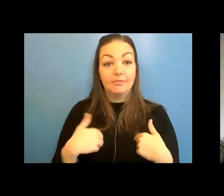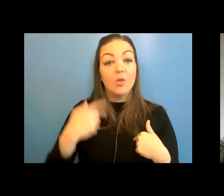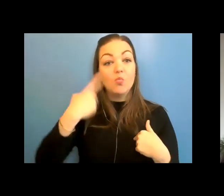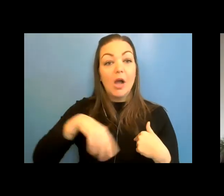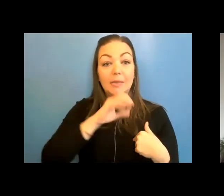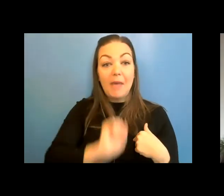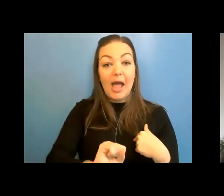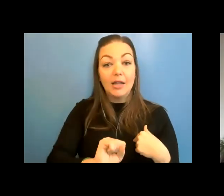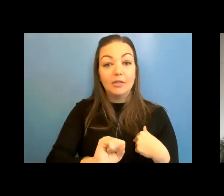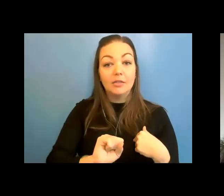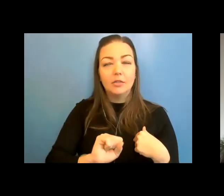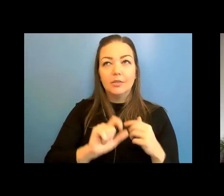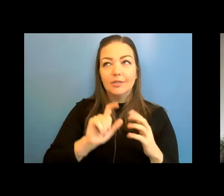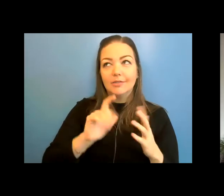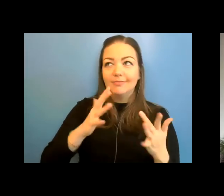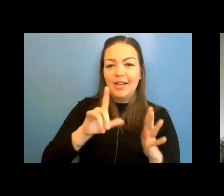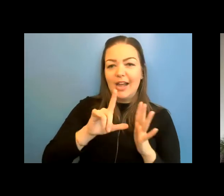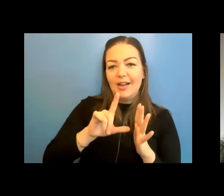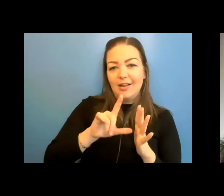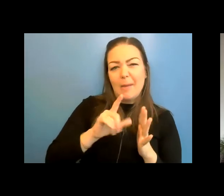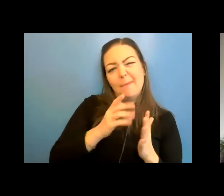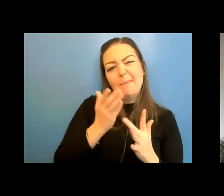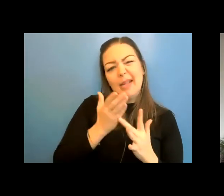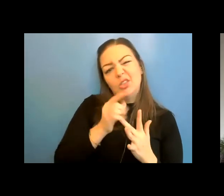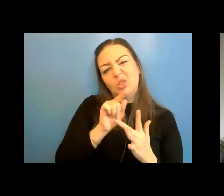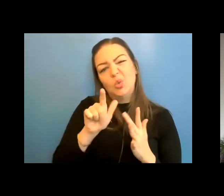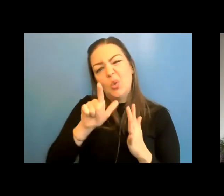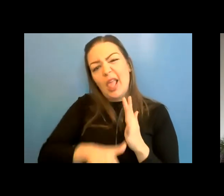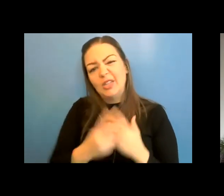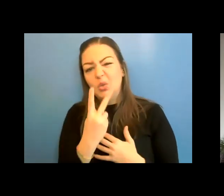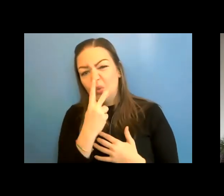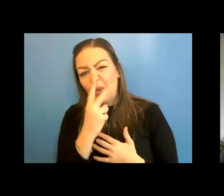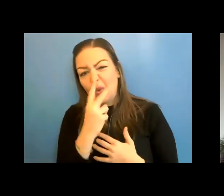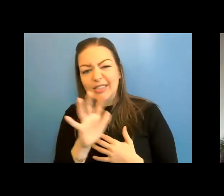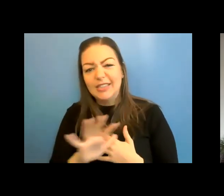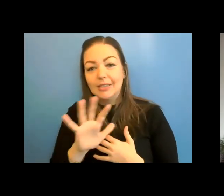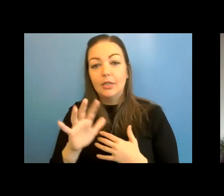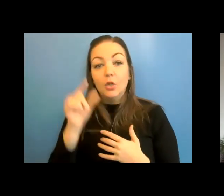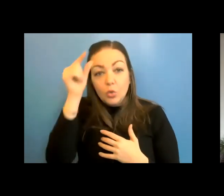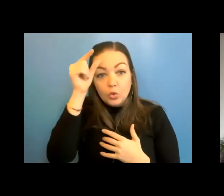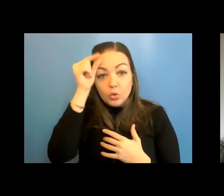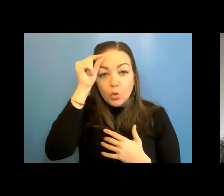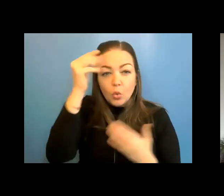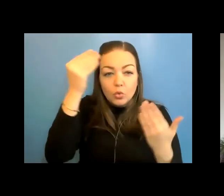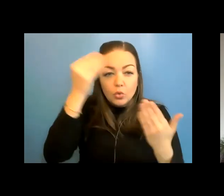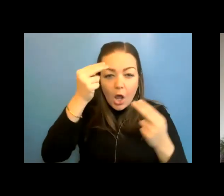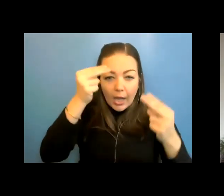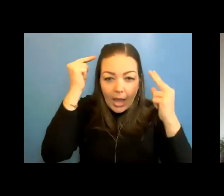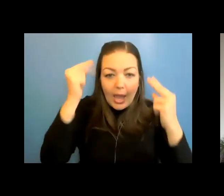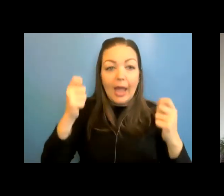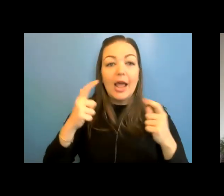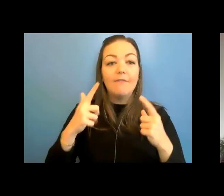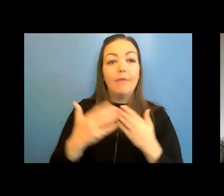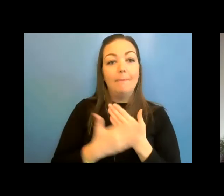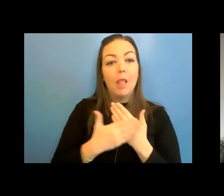man in my mid to late 20s. I've got short dark hair and I'm wearing a dark blue turtleneck.